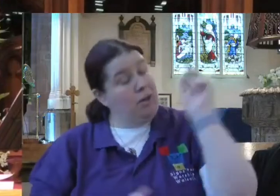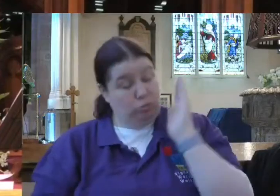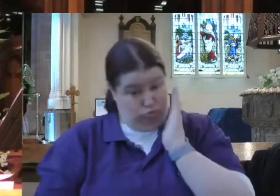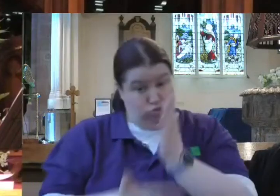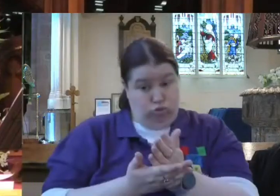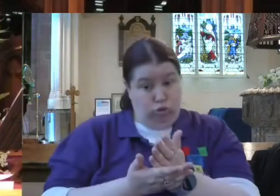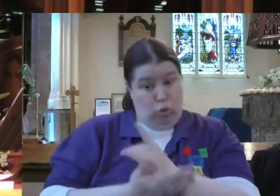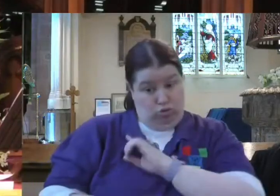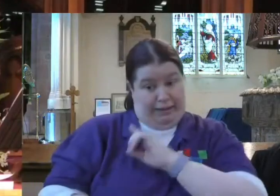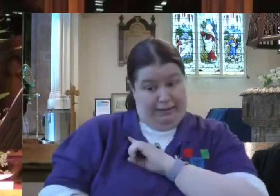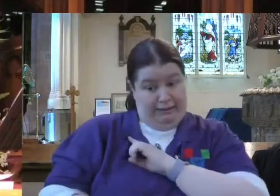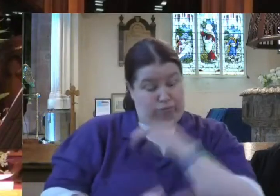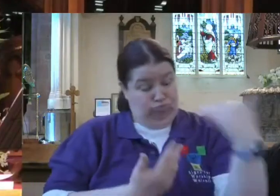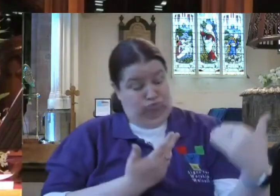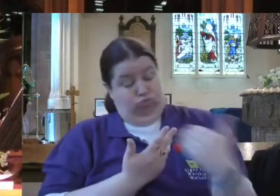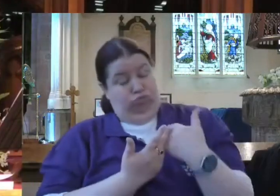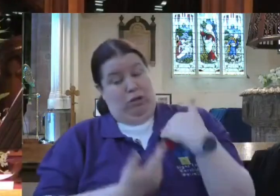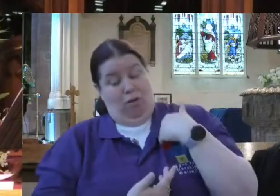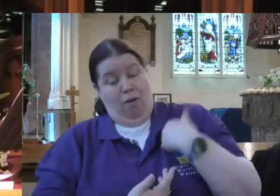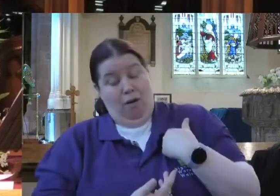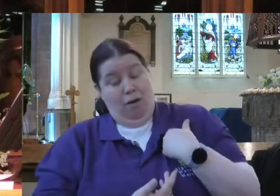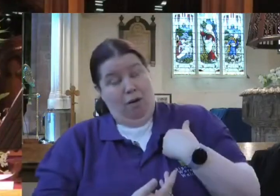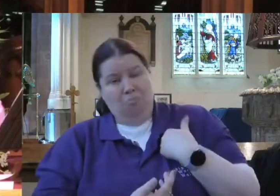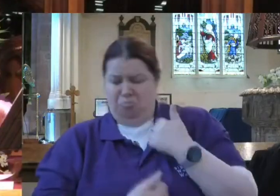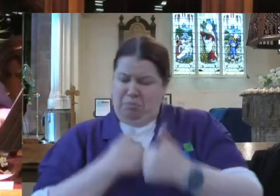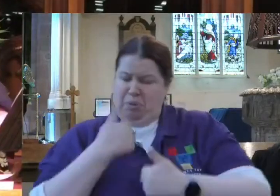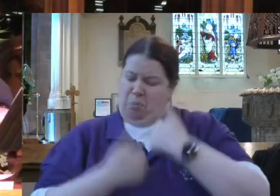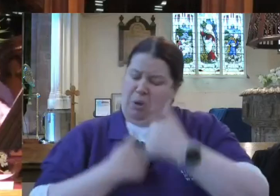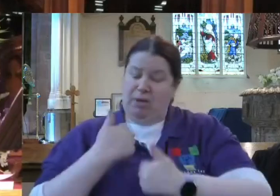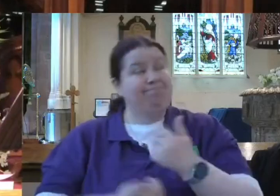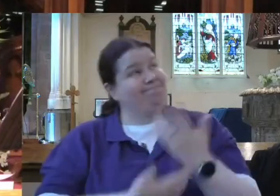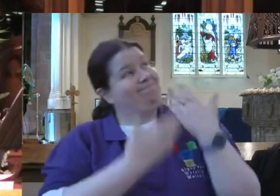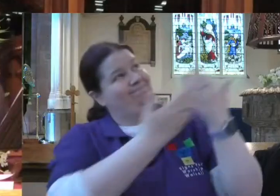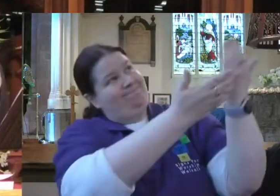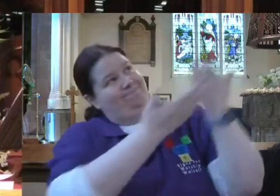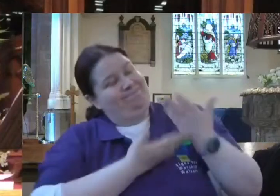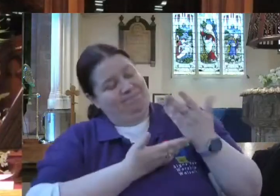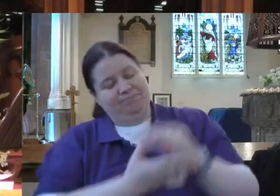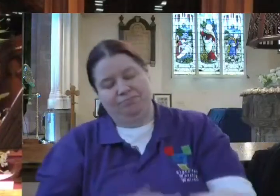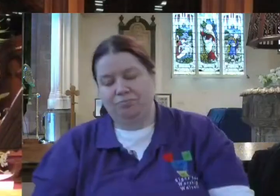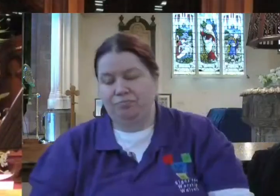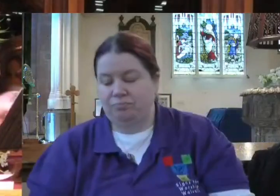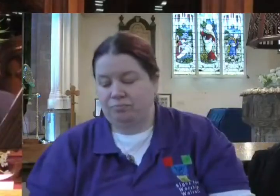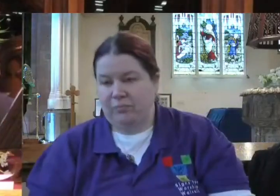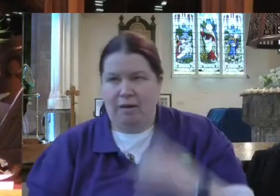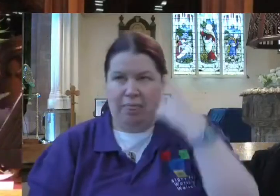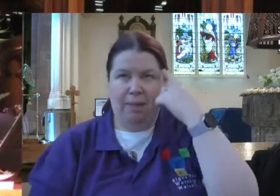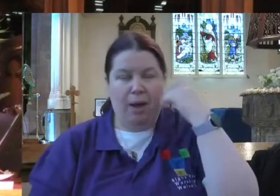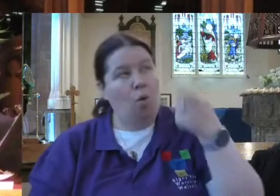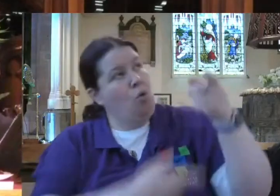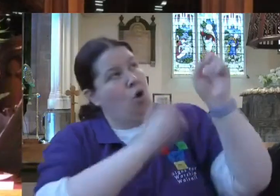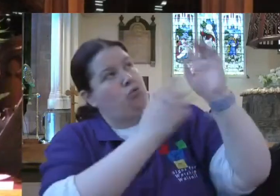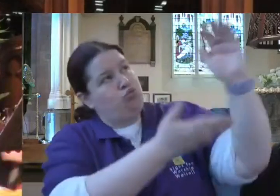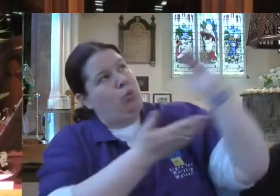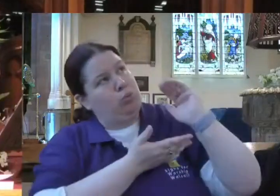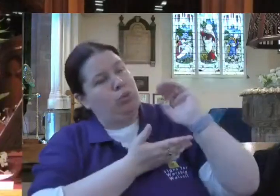you've done all right, well done. And he will reward you appropriately. Now let's just think about the idea of God rewarding us briefly, and